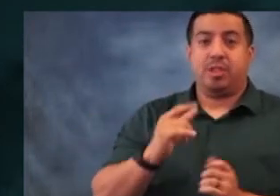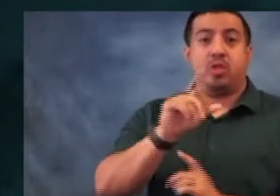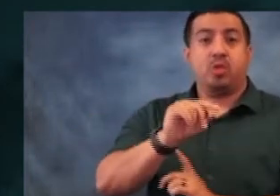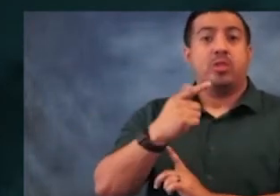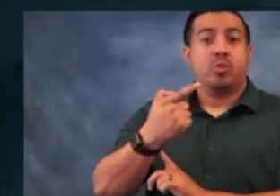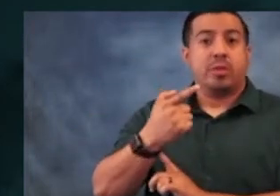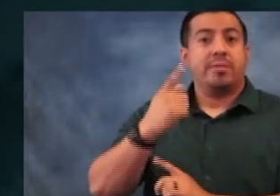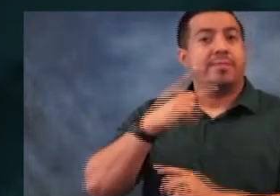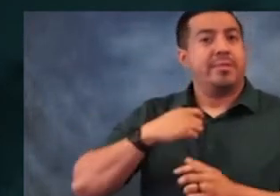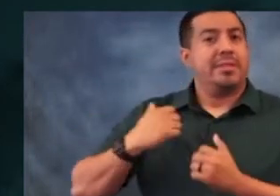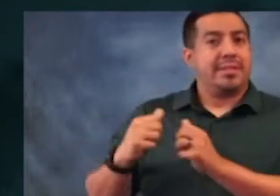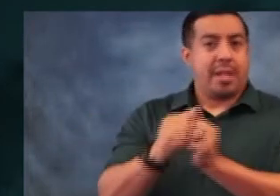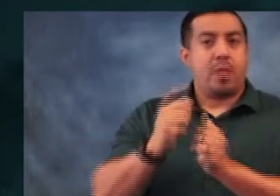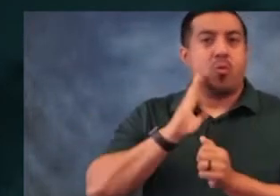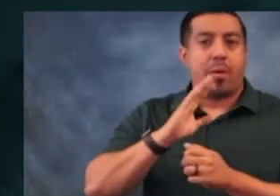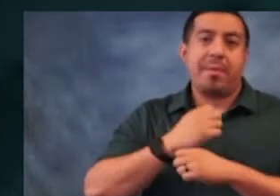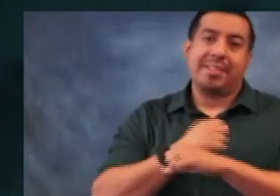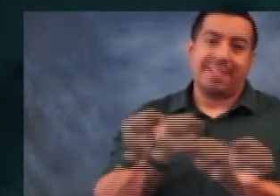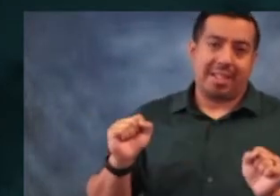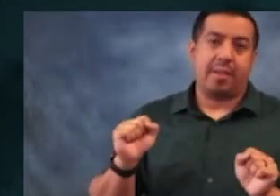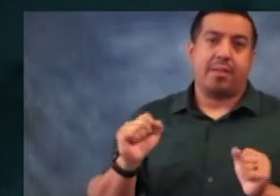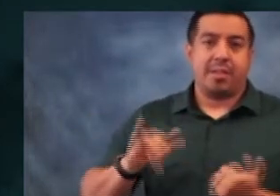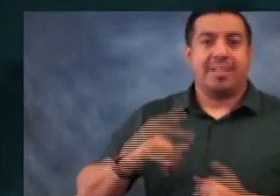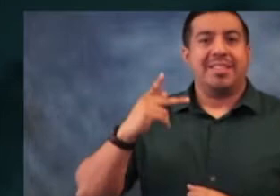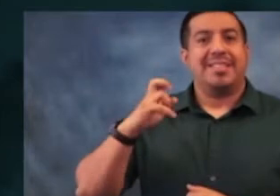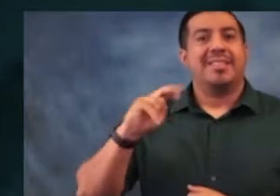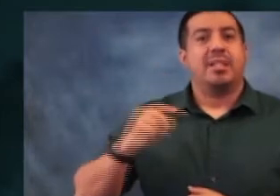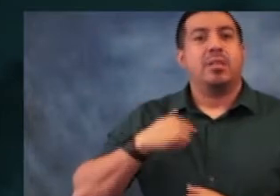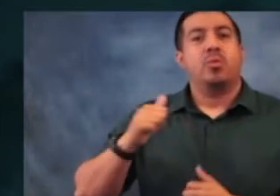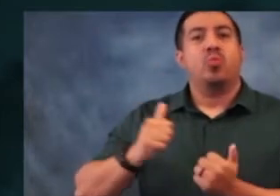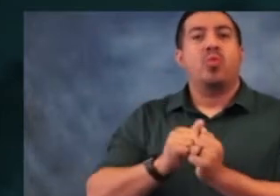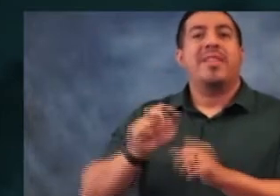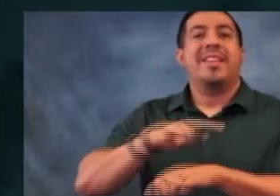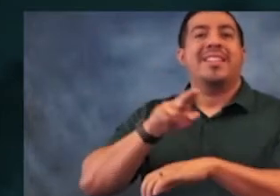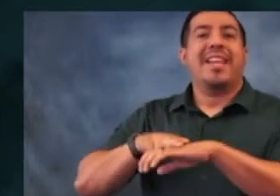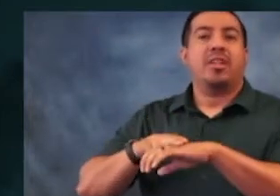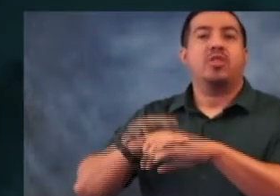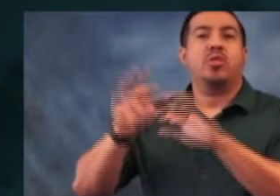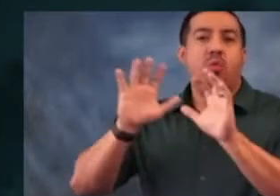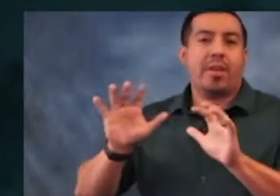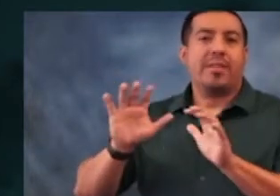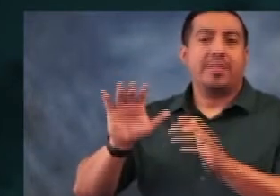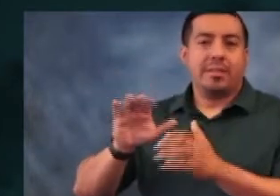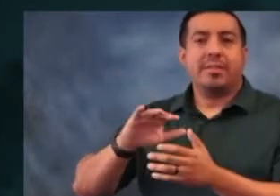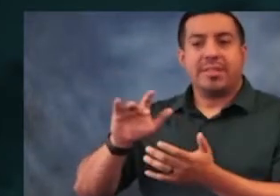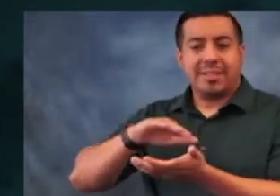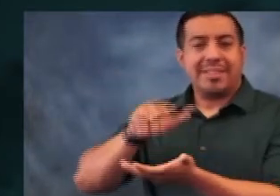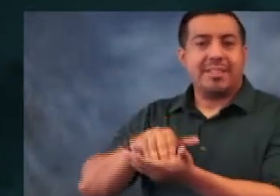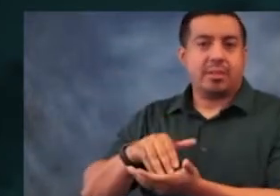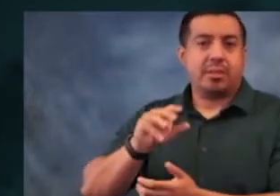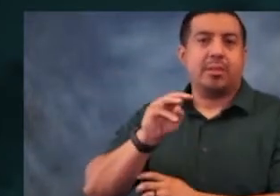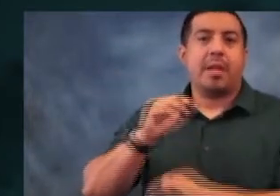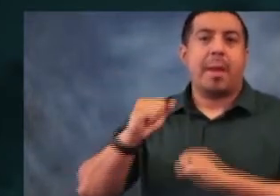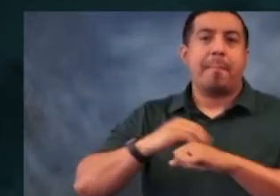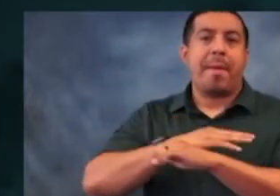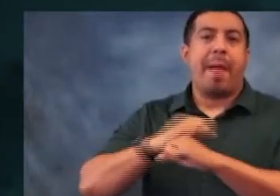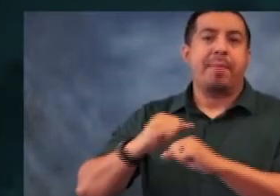risk, and together we can stay safe this hurricane season. This has been Ken Graham right here at the National Hurricane Center in Miami,